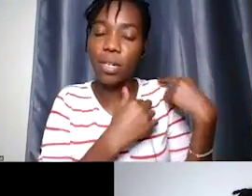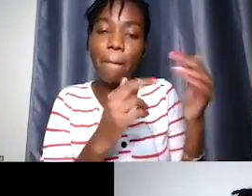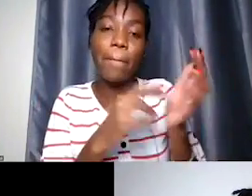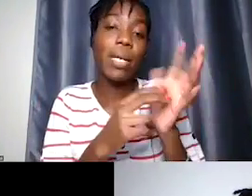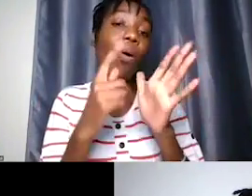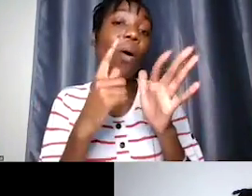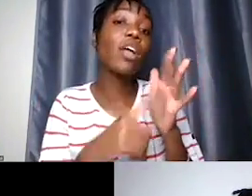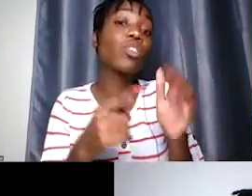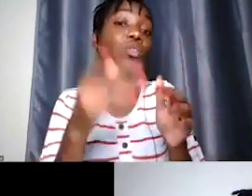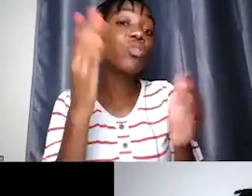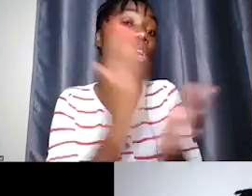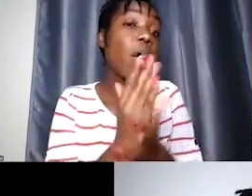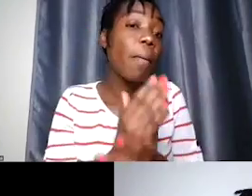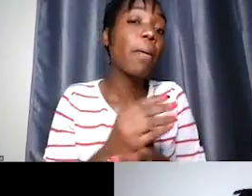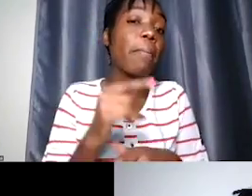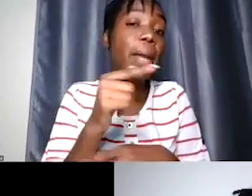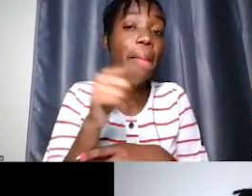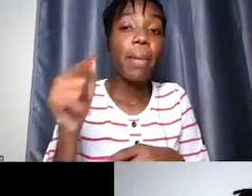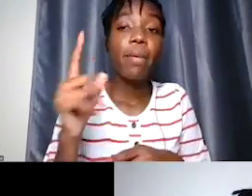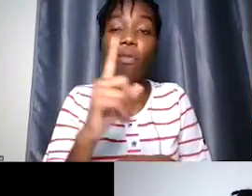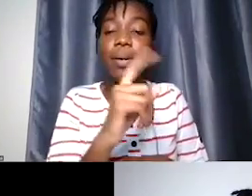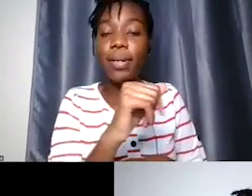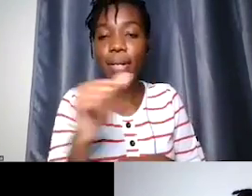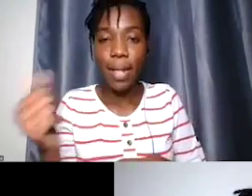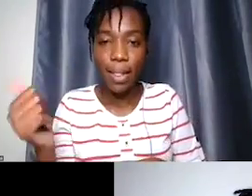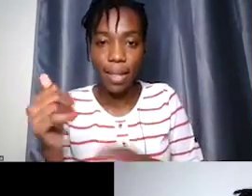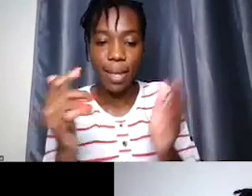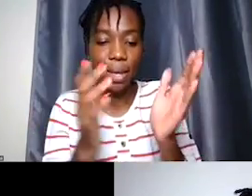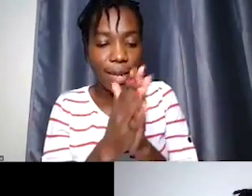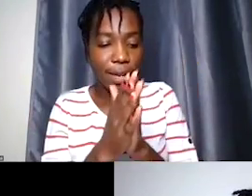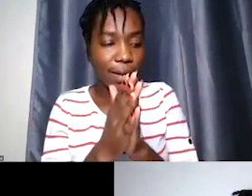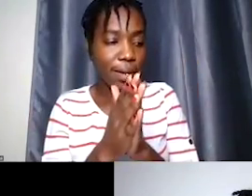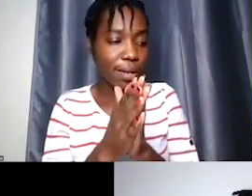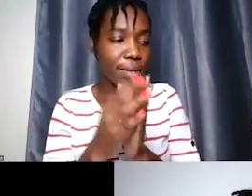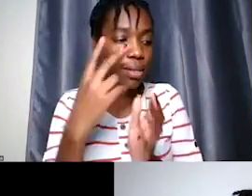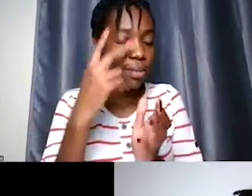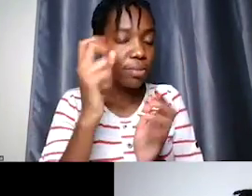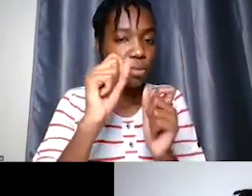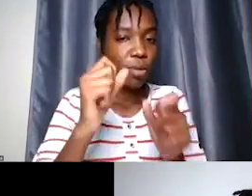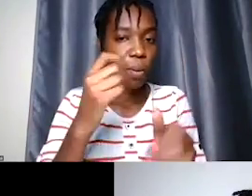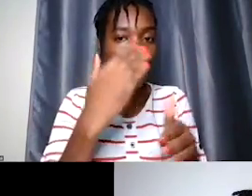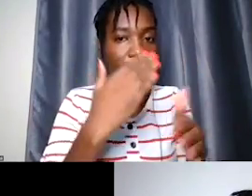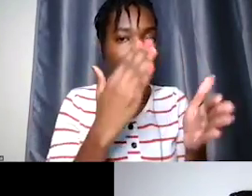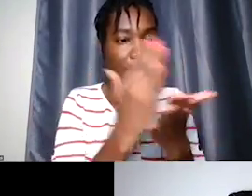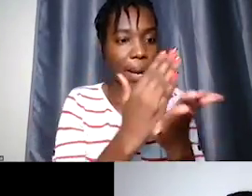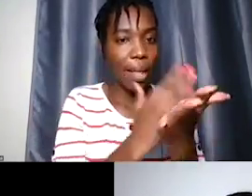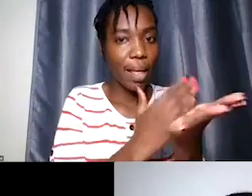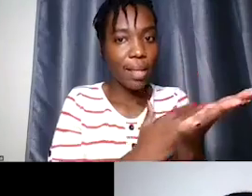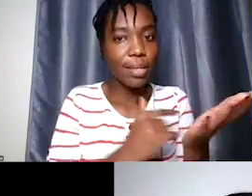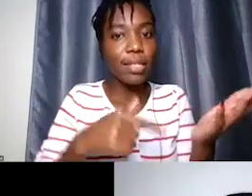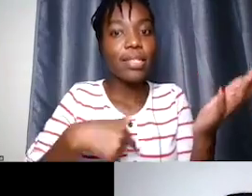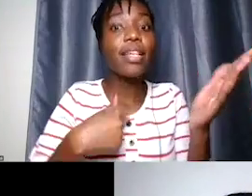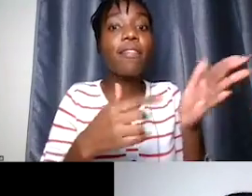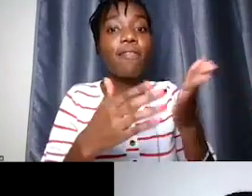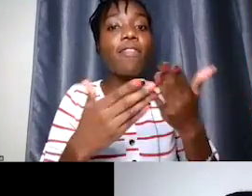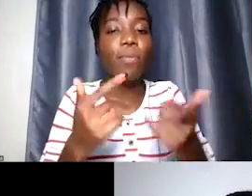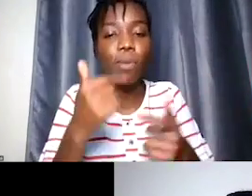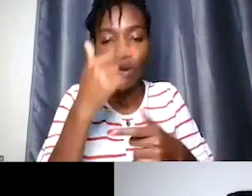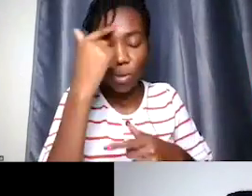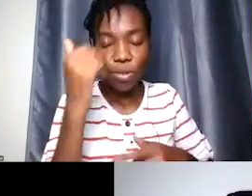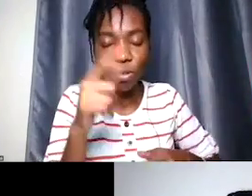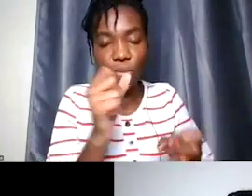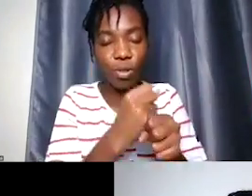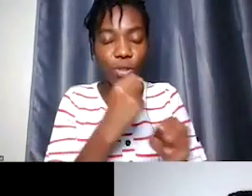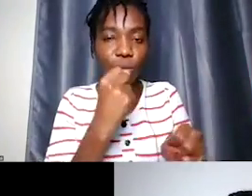stop blaming each other, and now figure out a way to plan yourself so that because you can't really thrive in a place